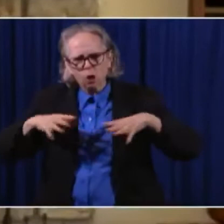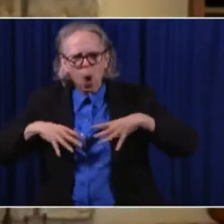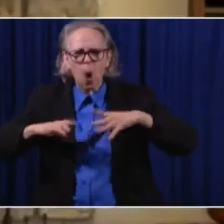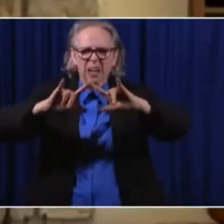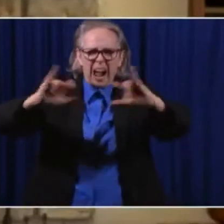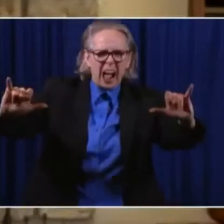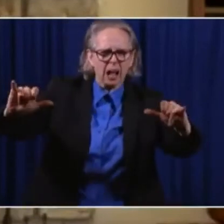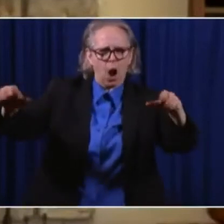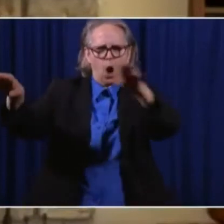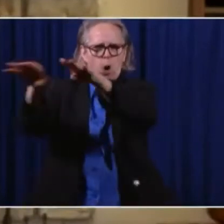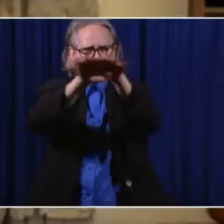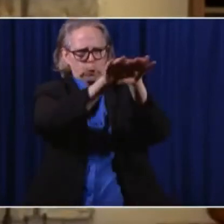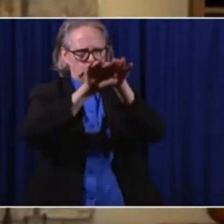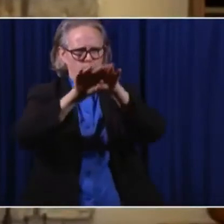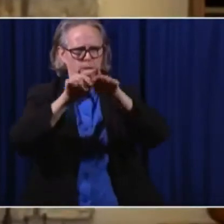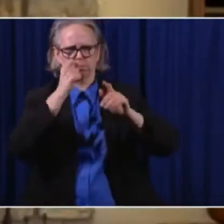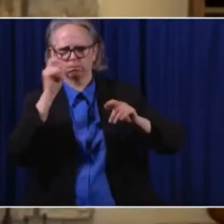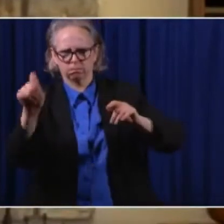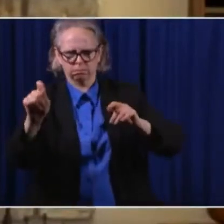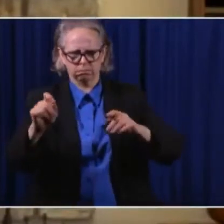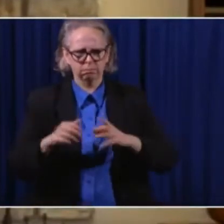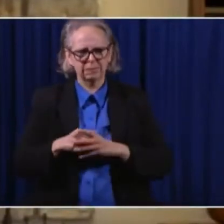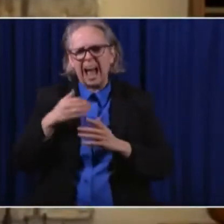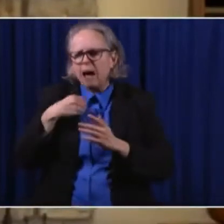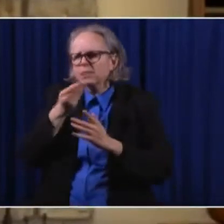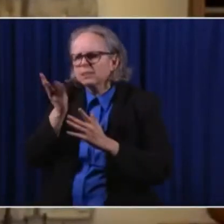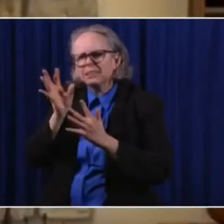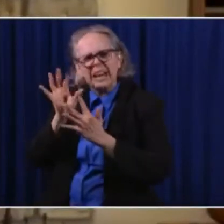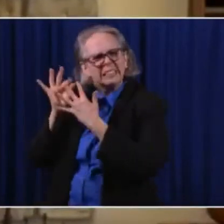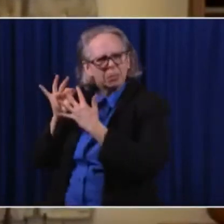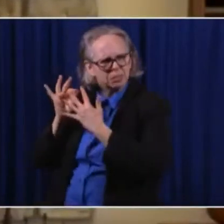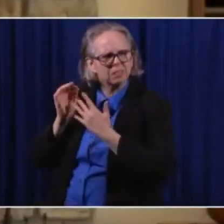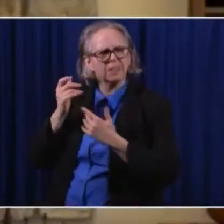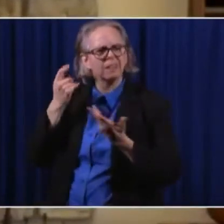But there are a couple of exceptions that, we think make sense.